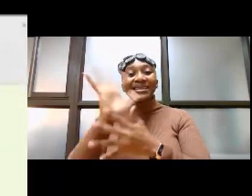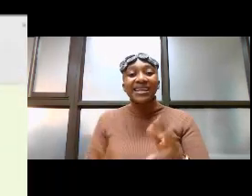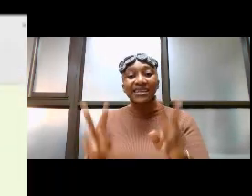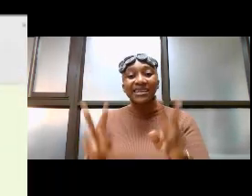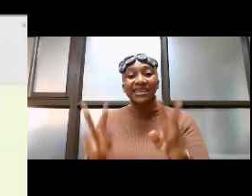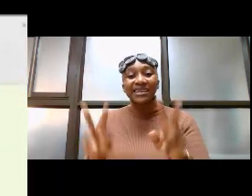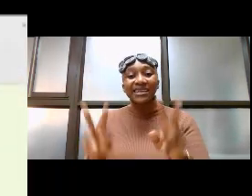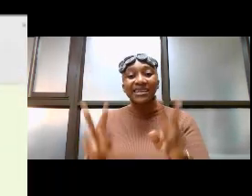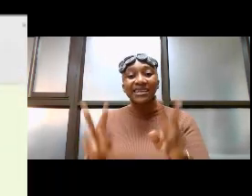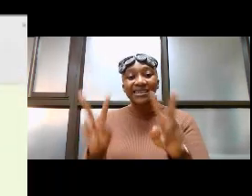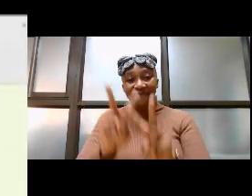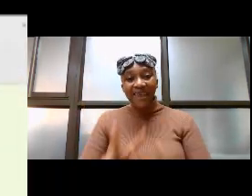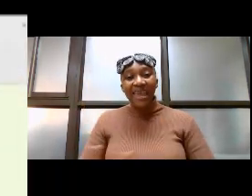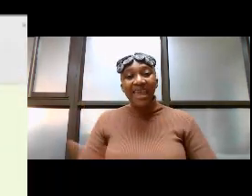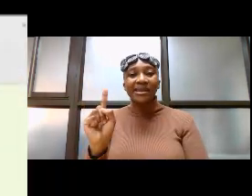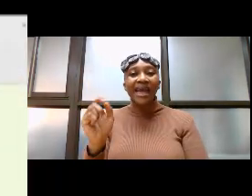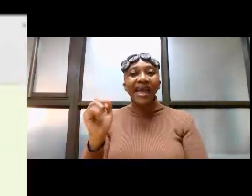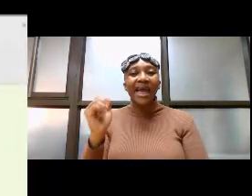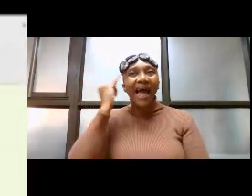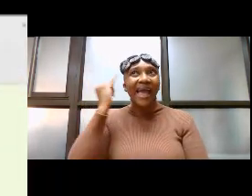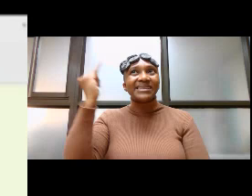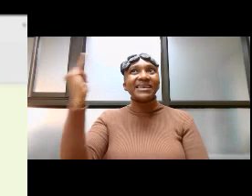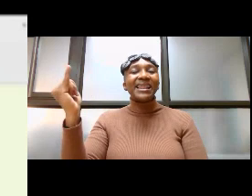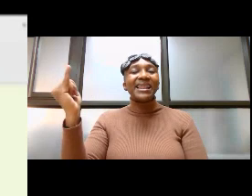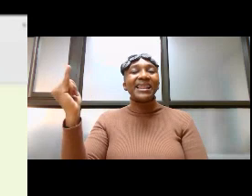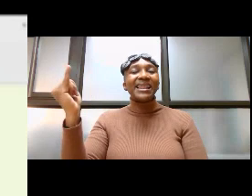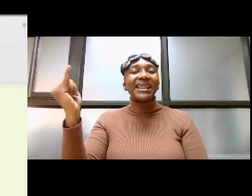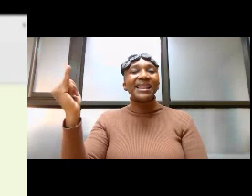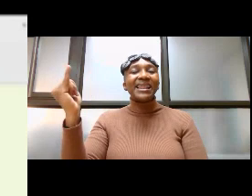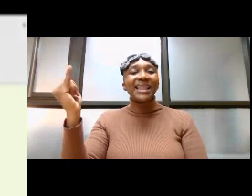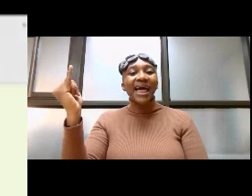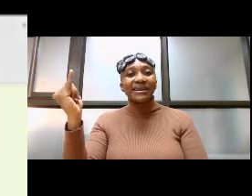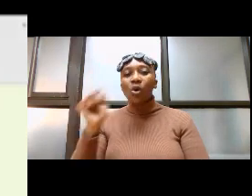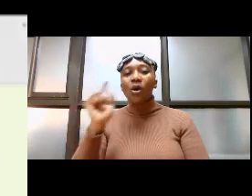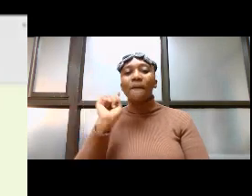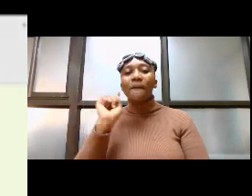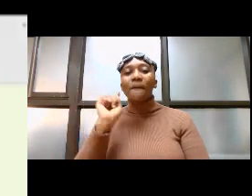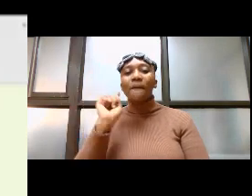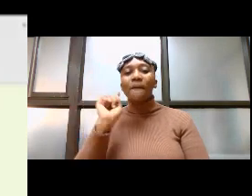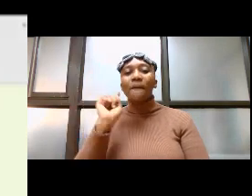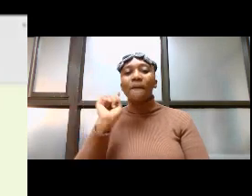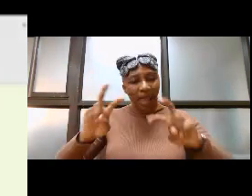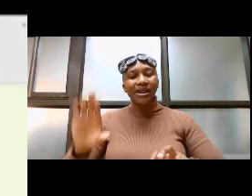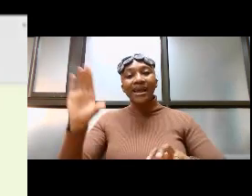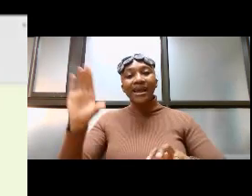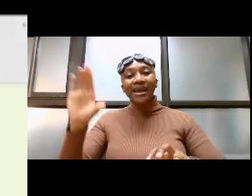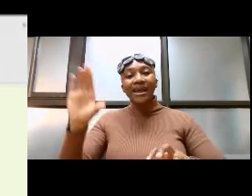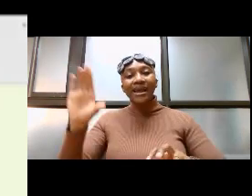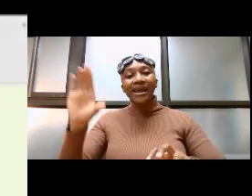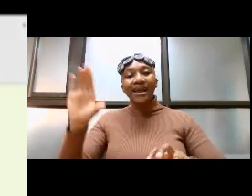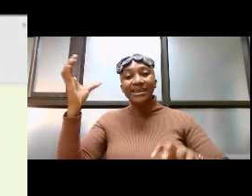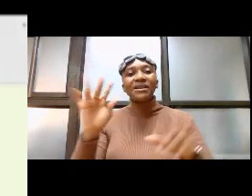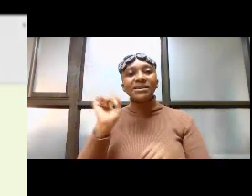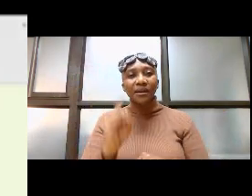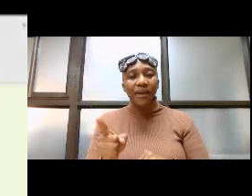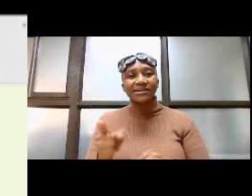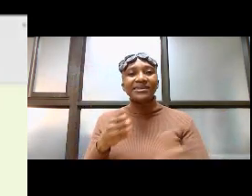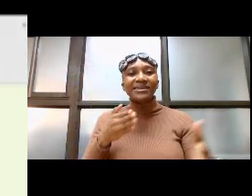They should not be idealized, but they should be pursued critically so as to resist any reproduction